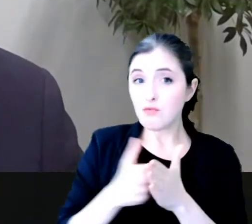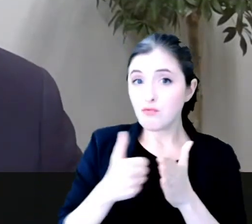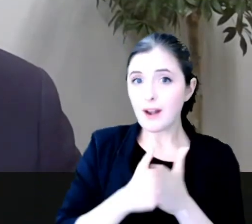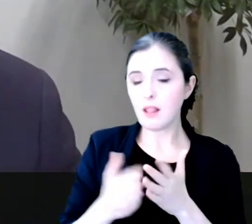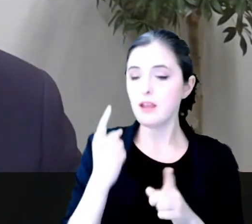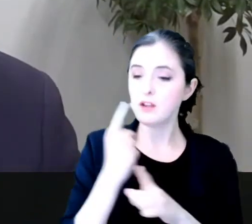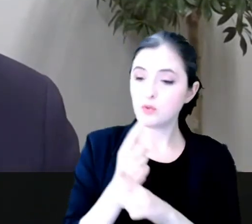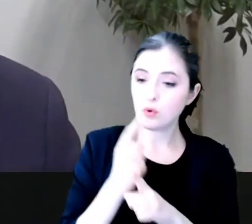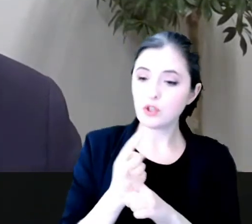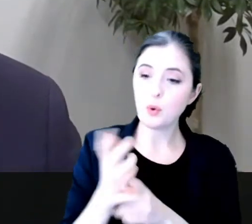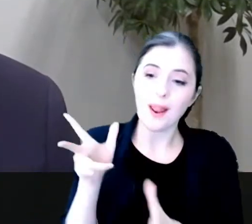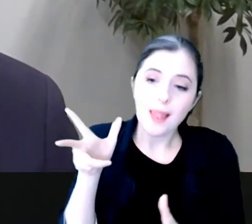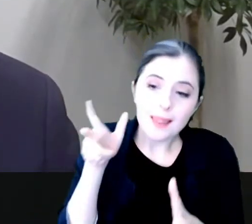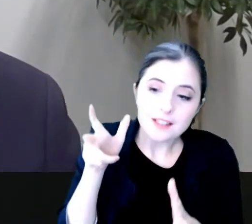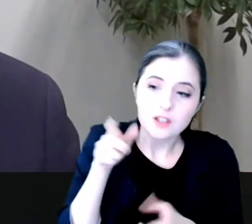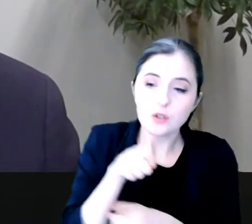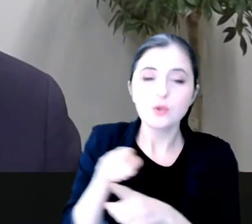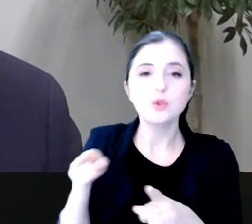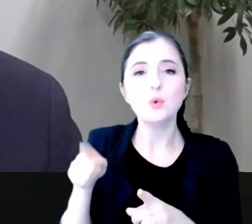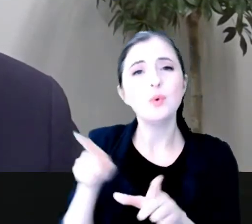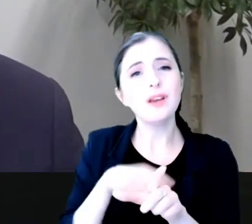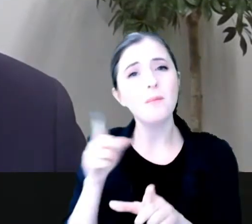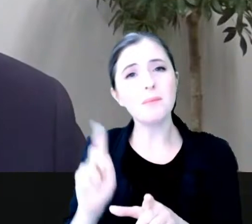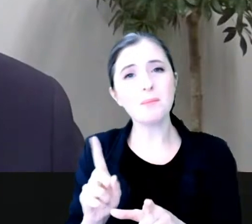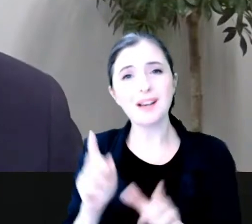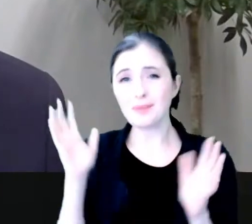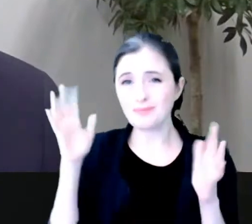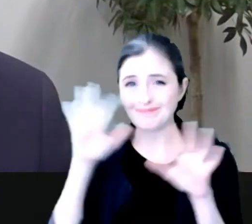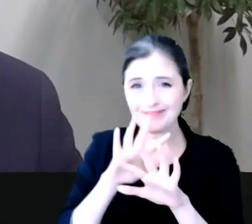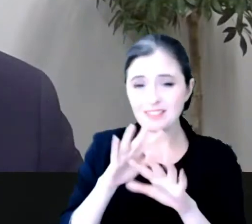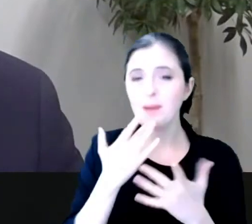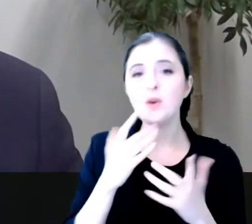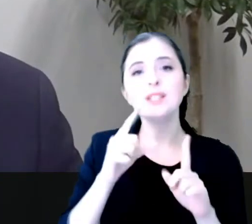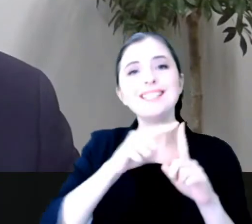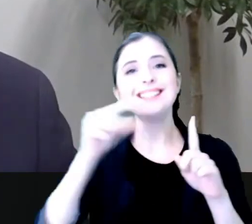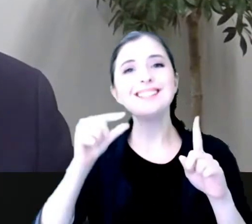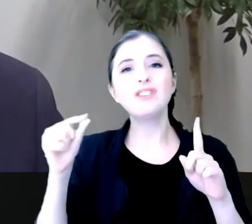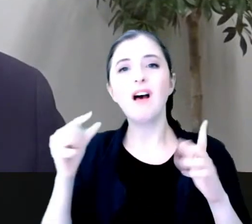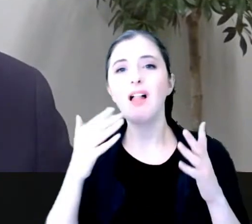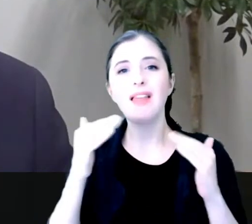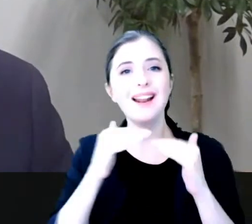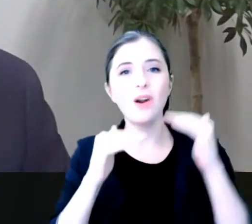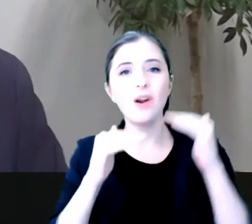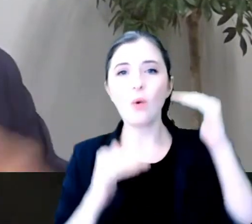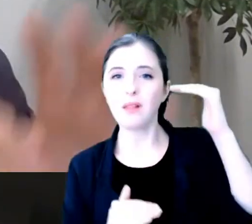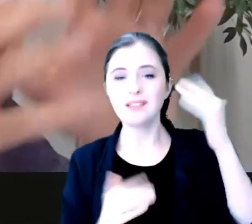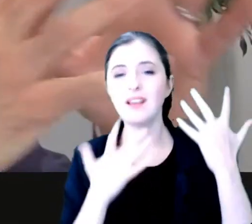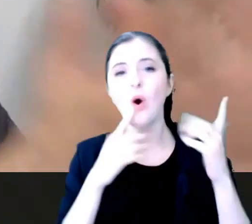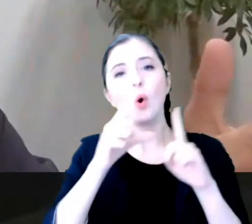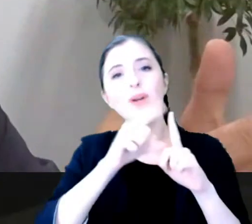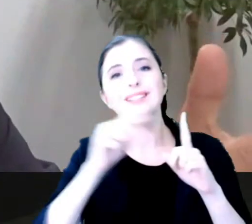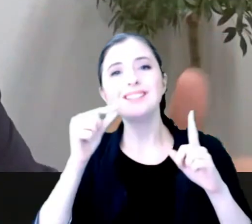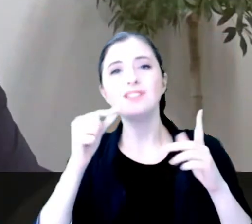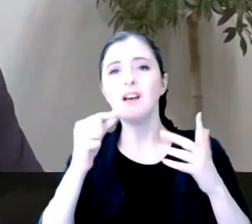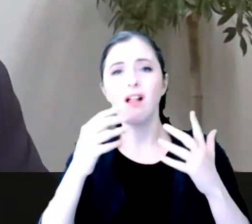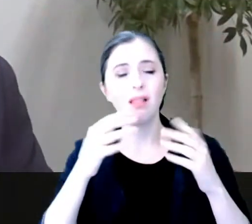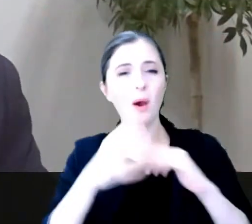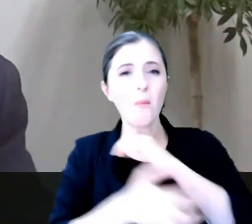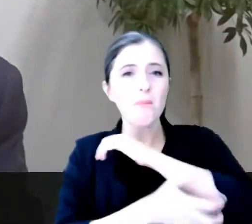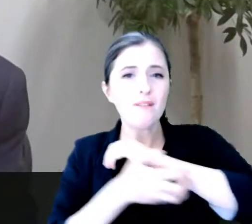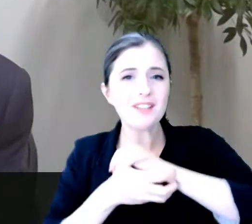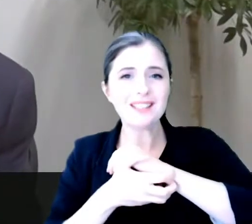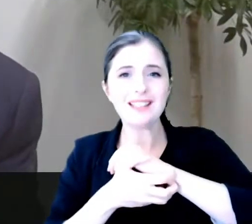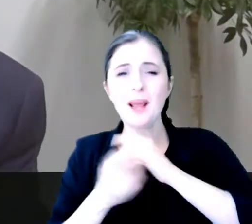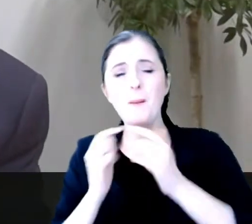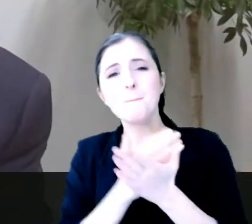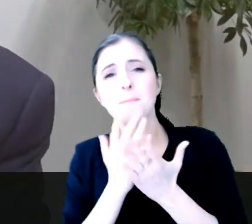One of the things that's concerned me is the issue of digital inequality and digital poverty in parts of London, lack of connectivity, lack